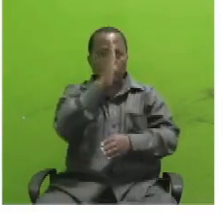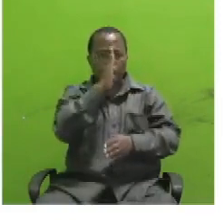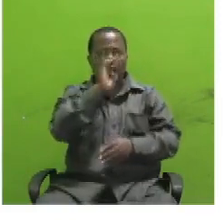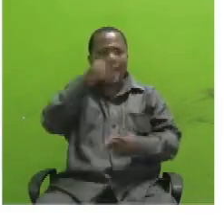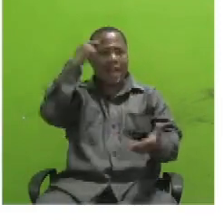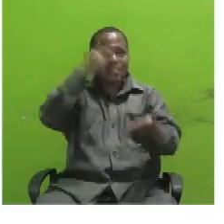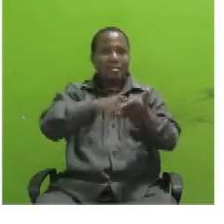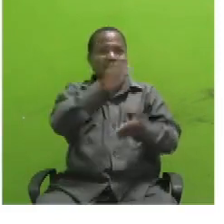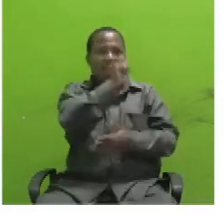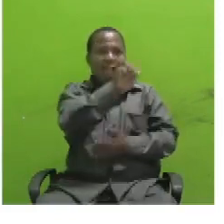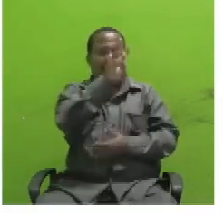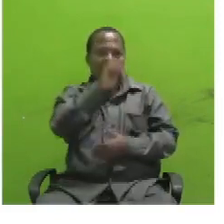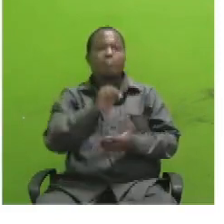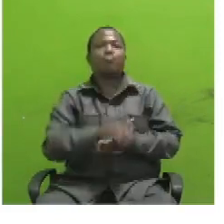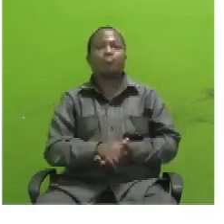mean AM.